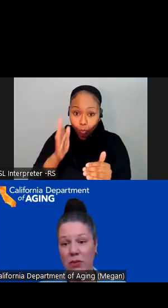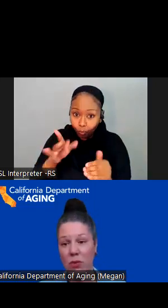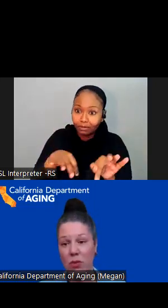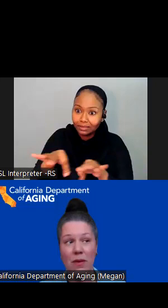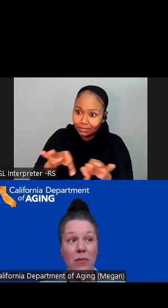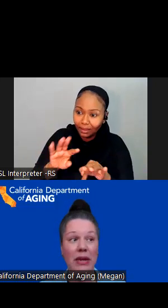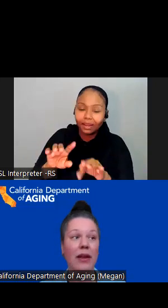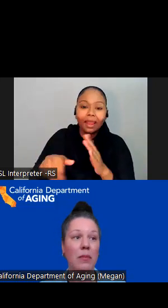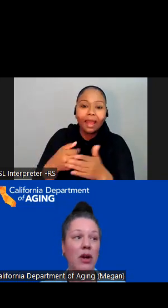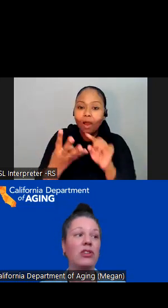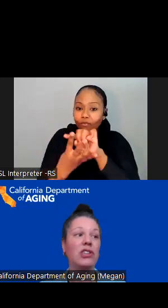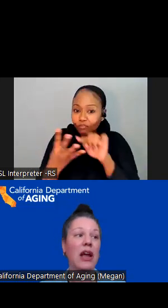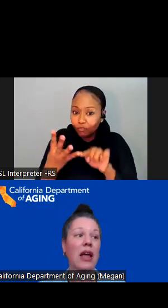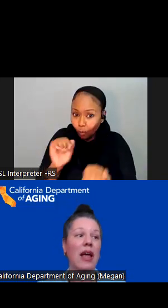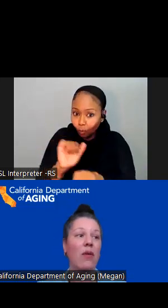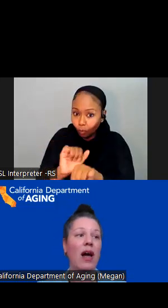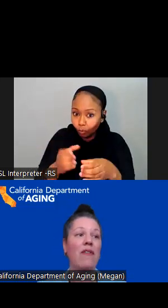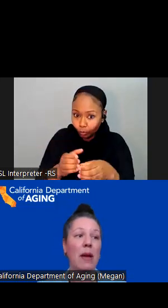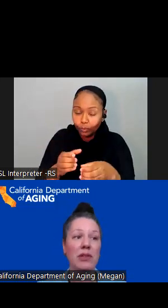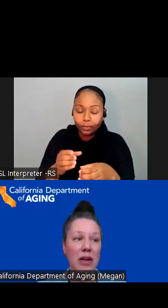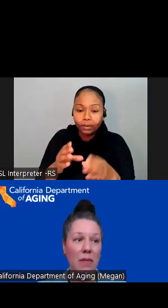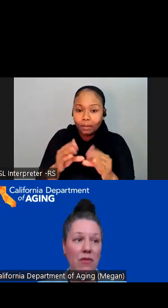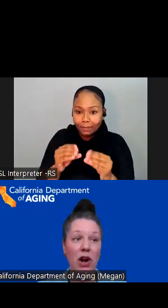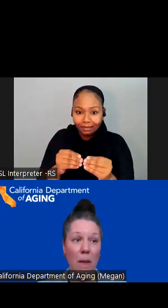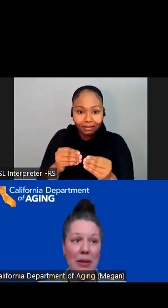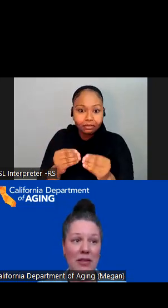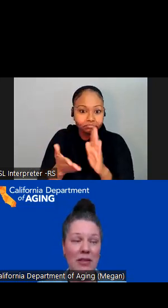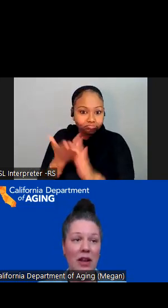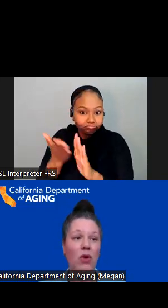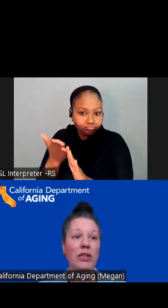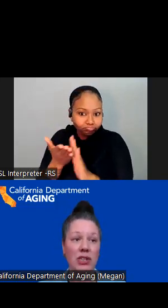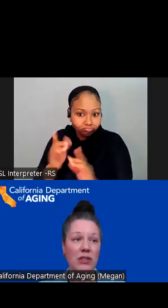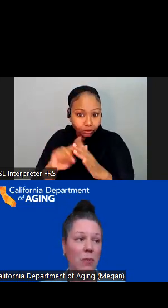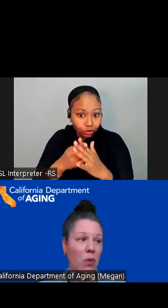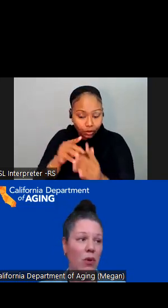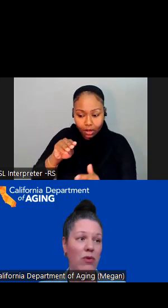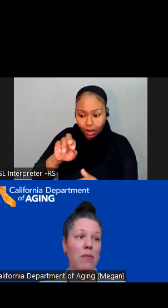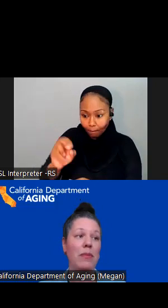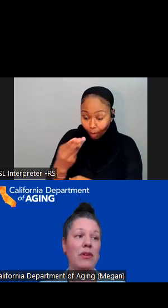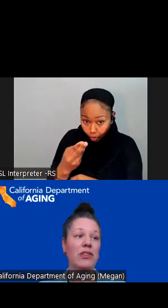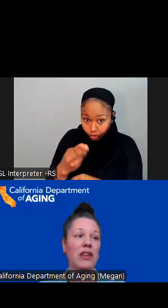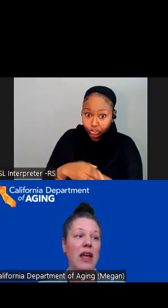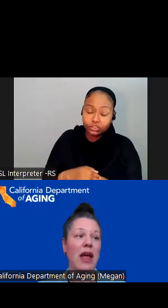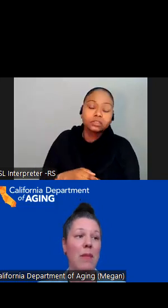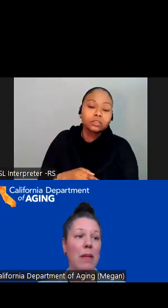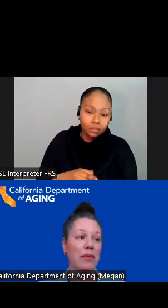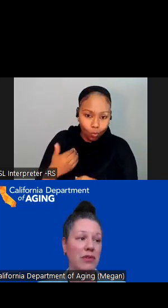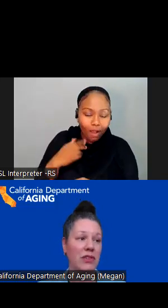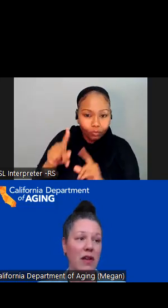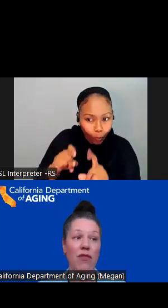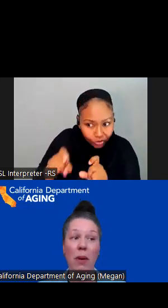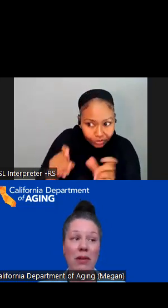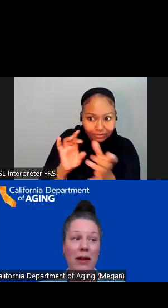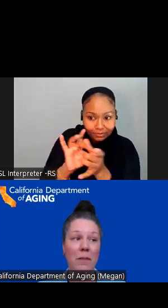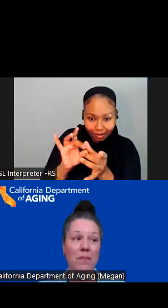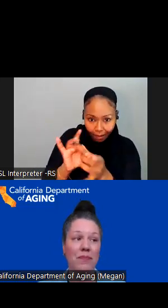workgroup meetings will run beginning in March. And we'll have ample time for comments and questions from the workgroup members and